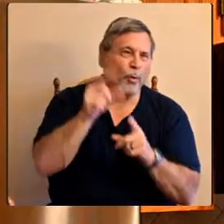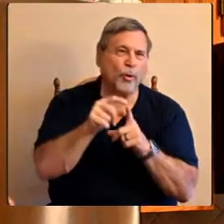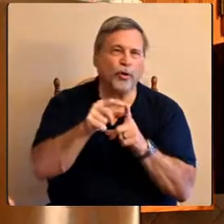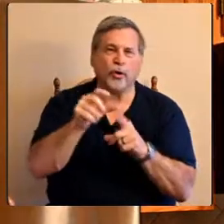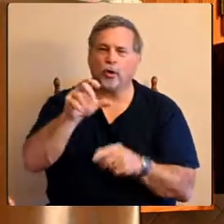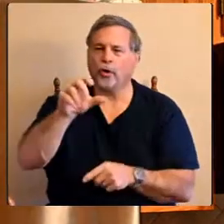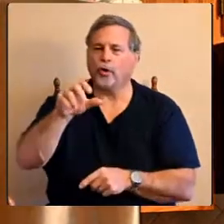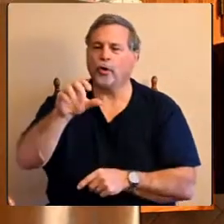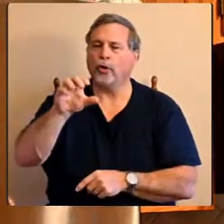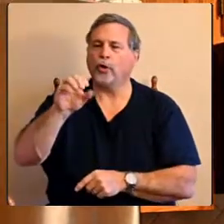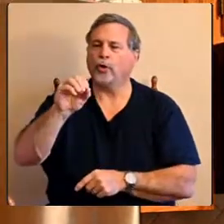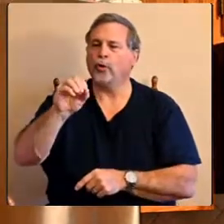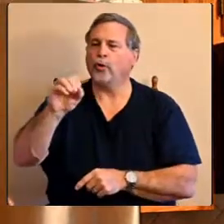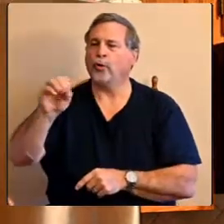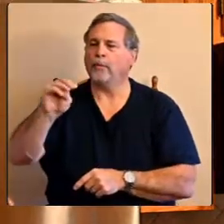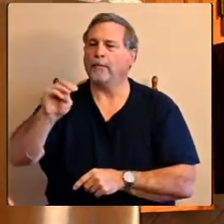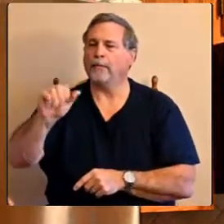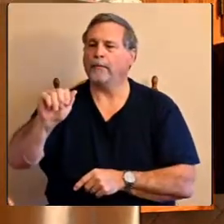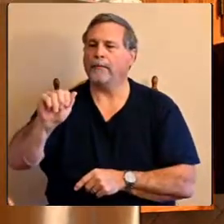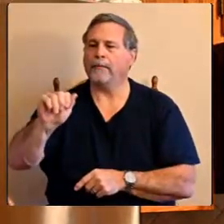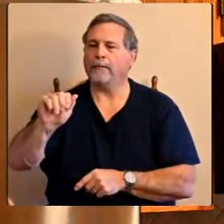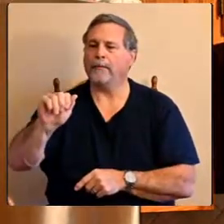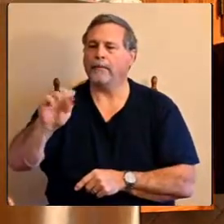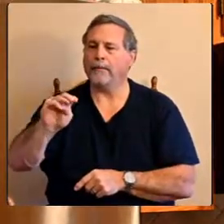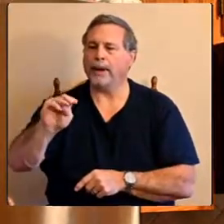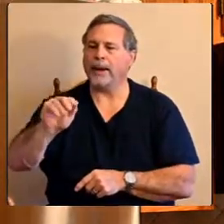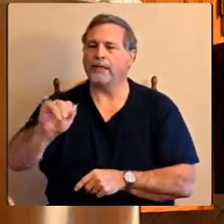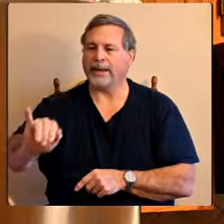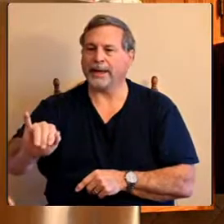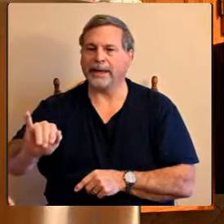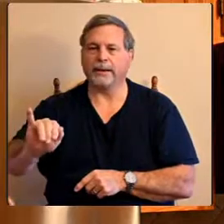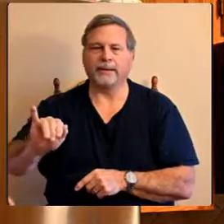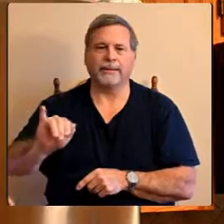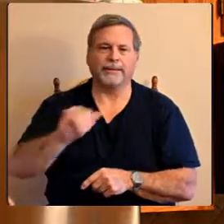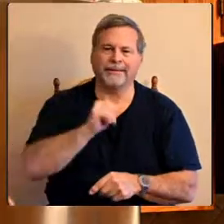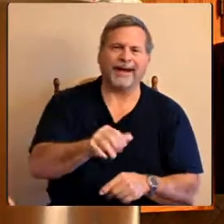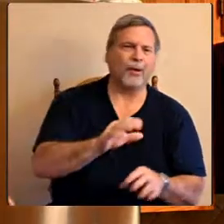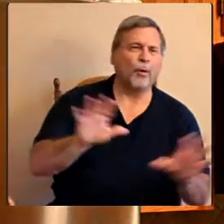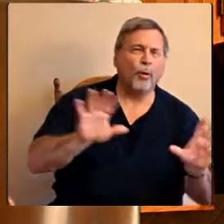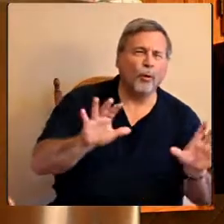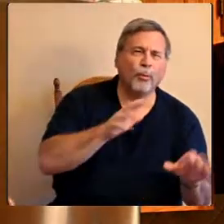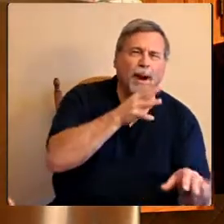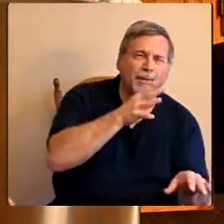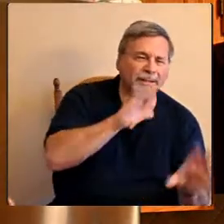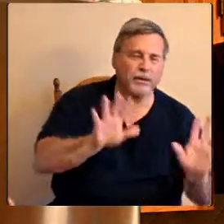is umami. Not omami, but umami, which is basically